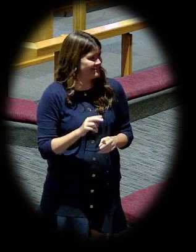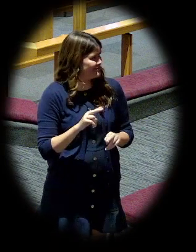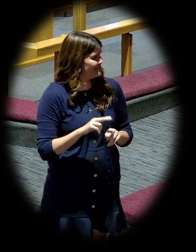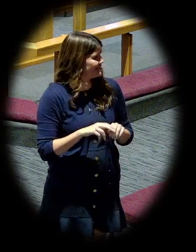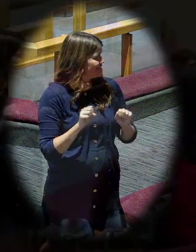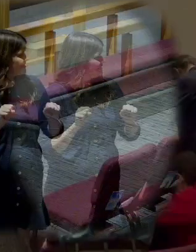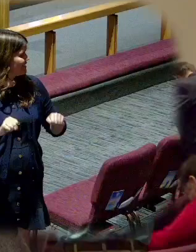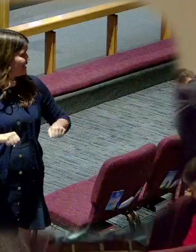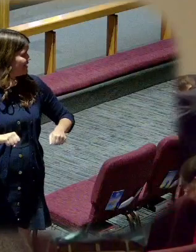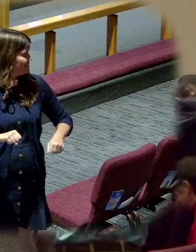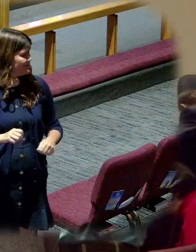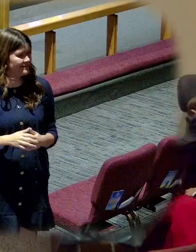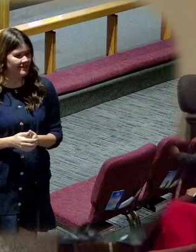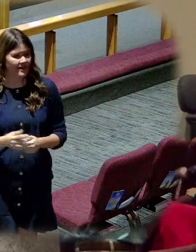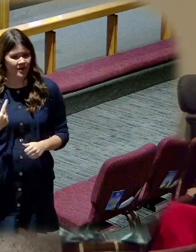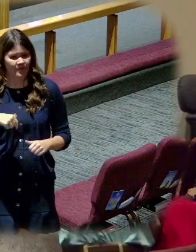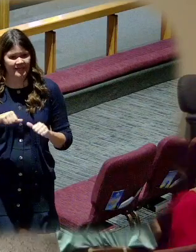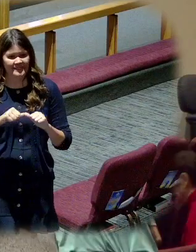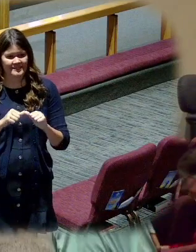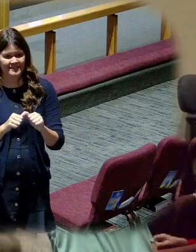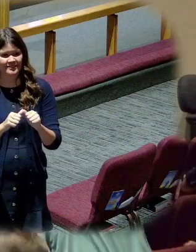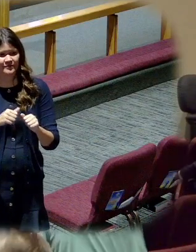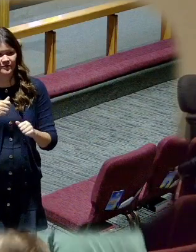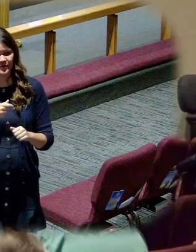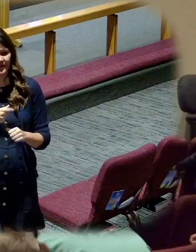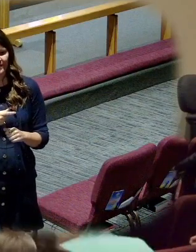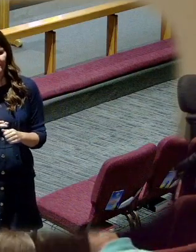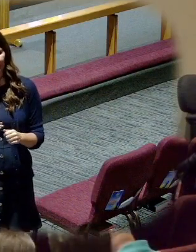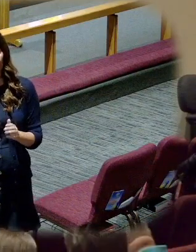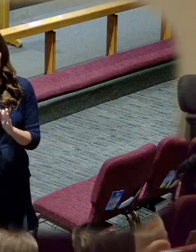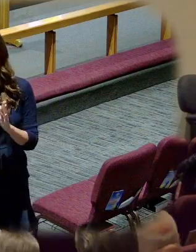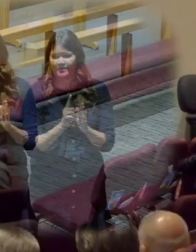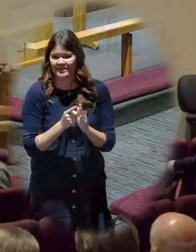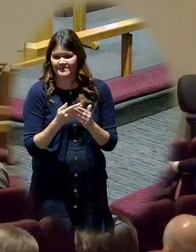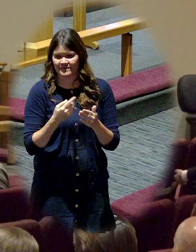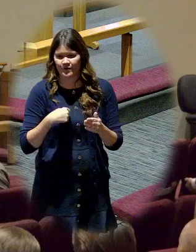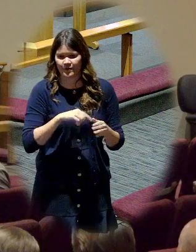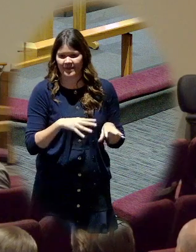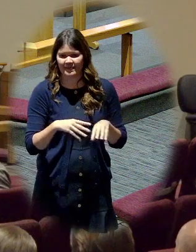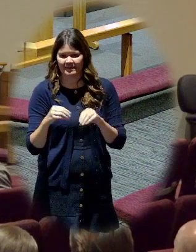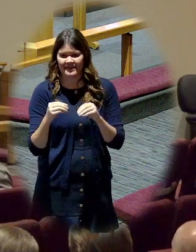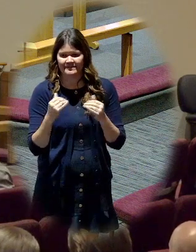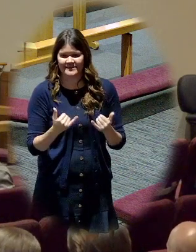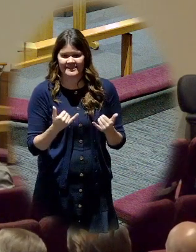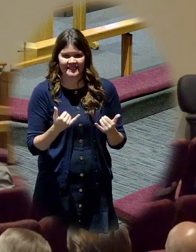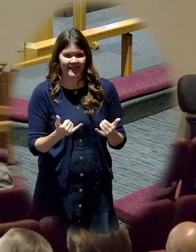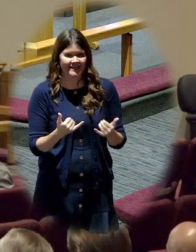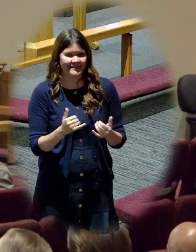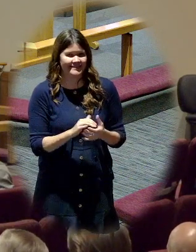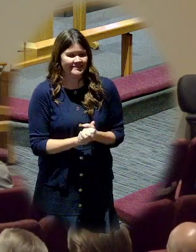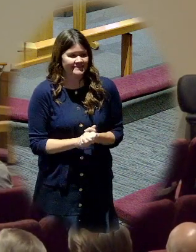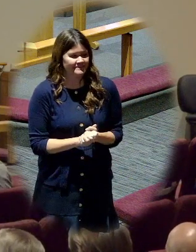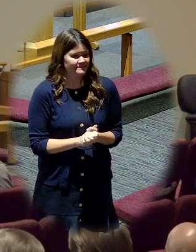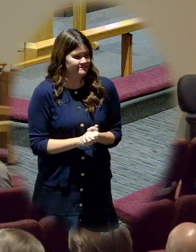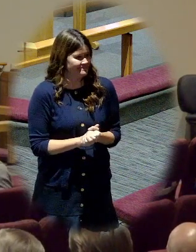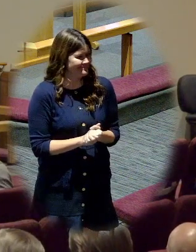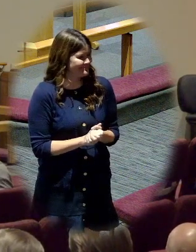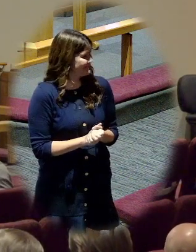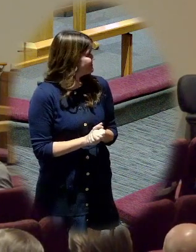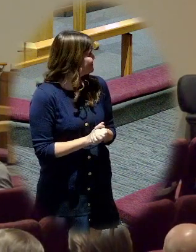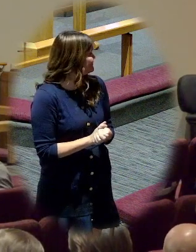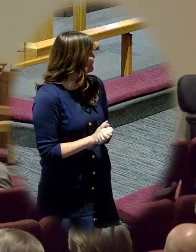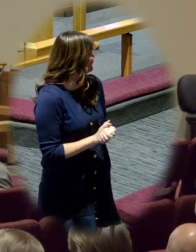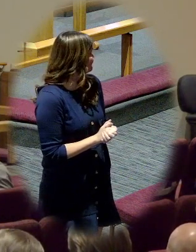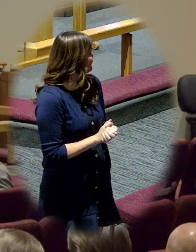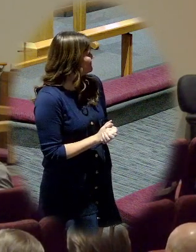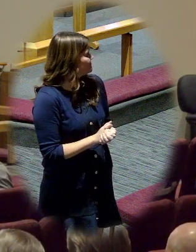Congregation, please be seated for just a couple of moments before we head out this morning. There